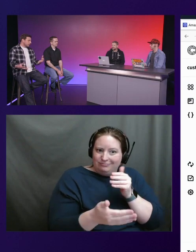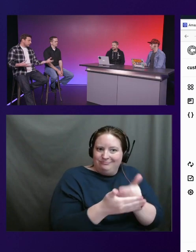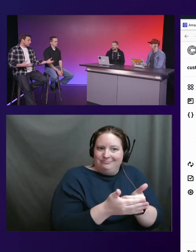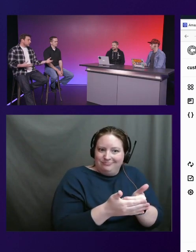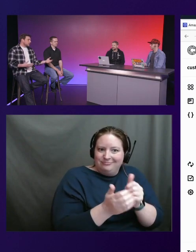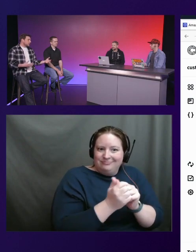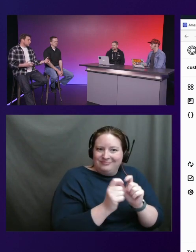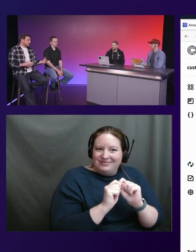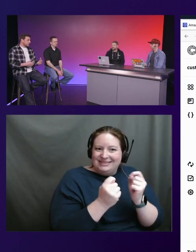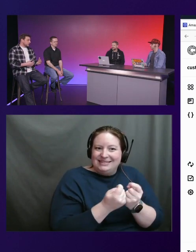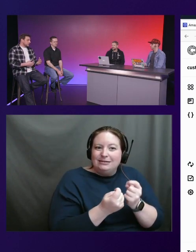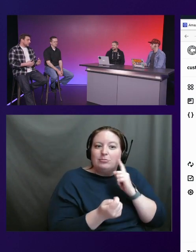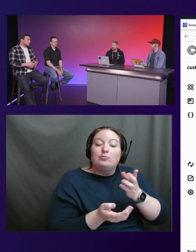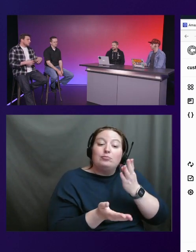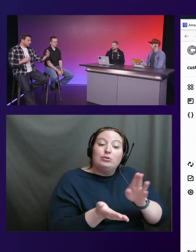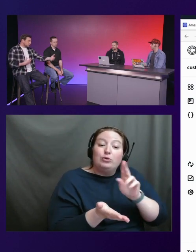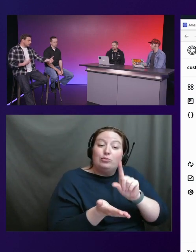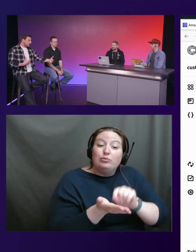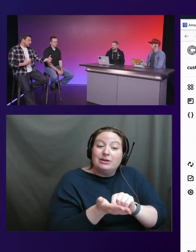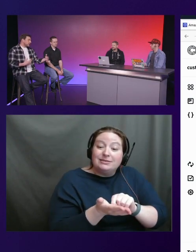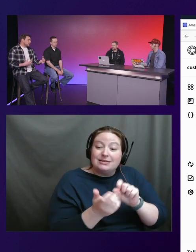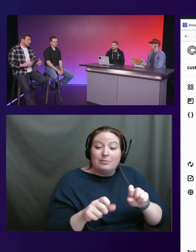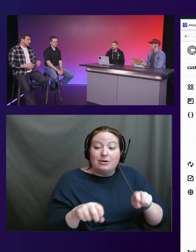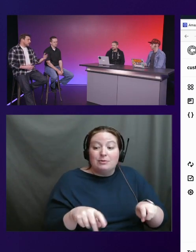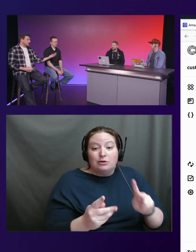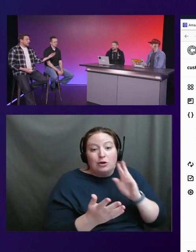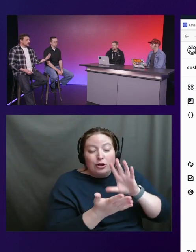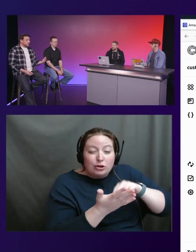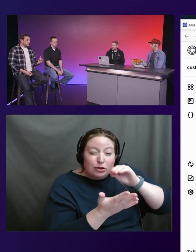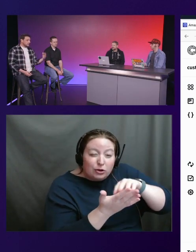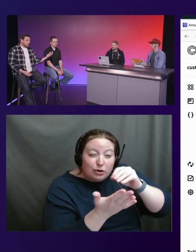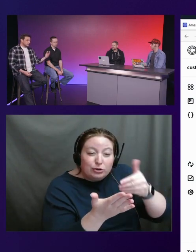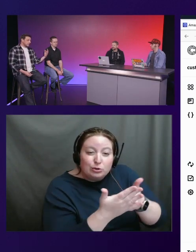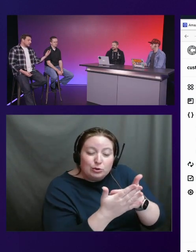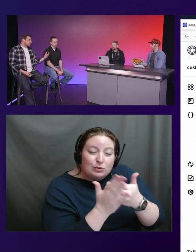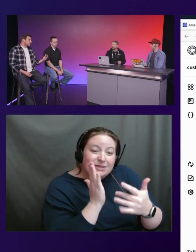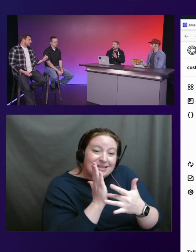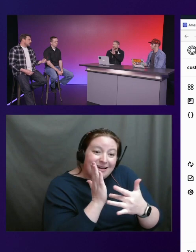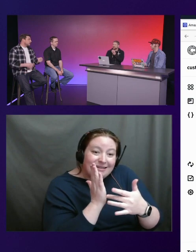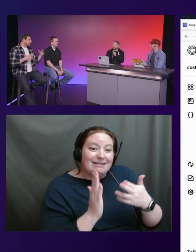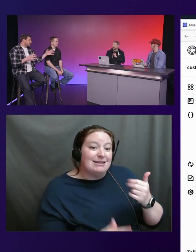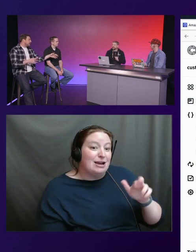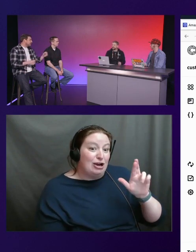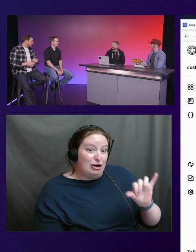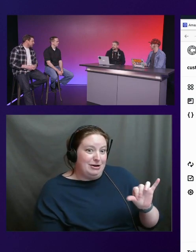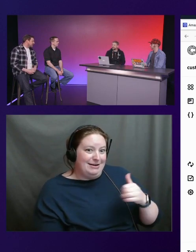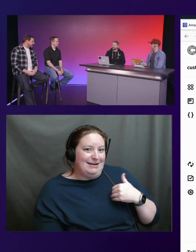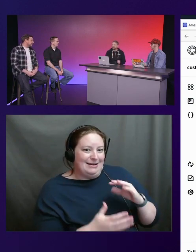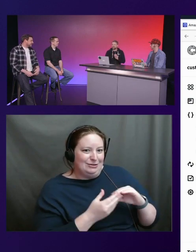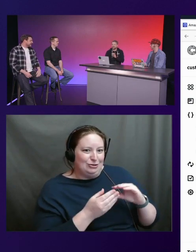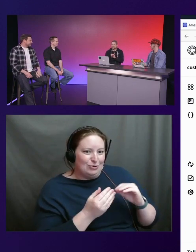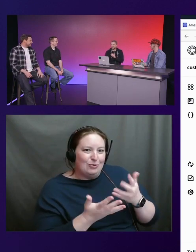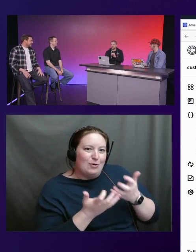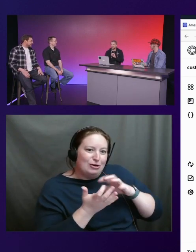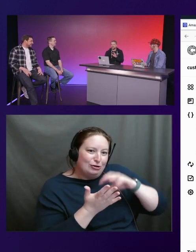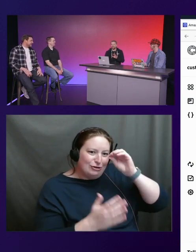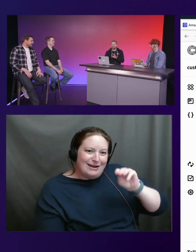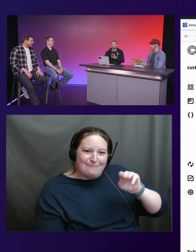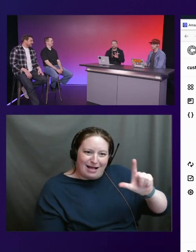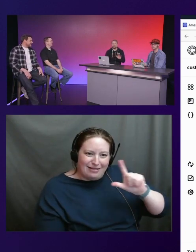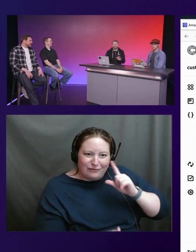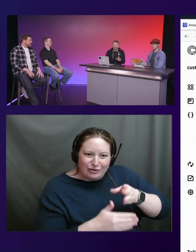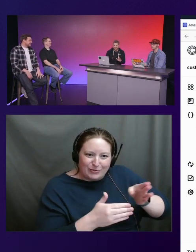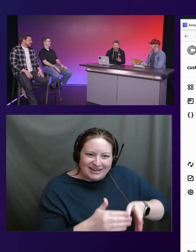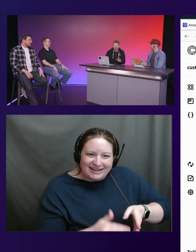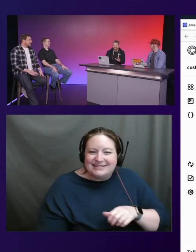as this opportunity is to like learn this new tech in a way. Like Harry has the canonical story of wanting to learn ML on the weekend. Yeah. Before you get into it, there's a couple of